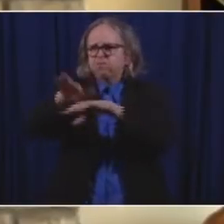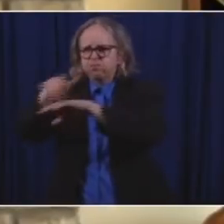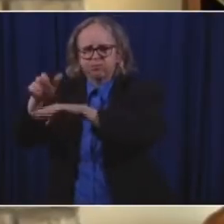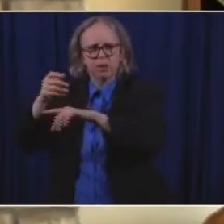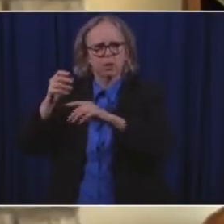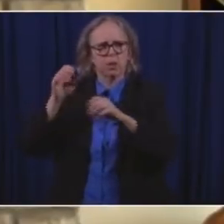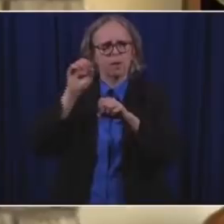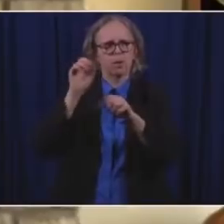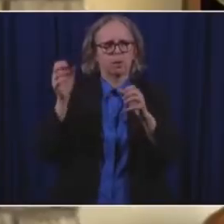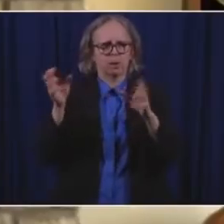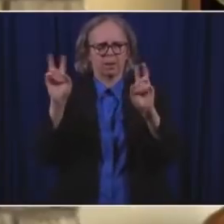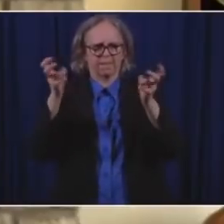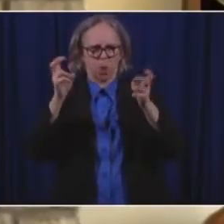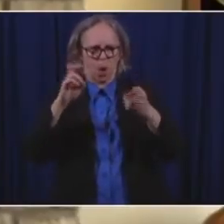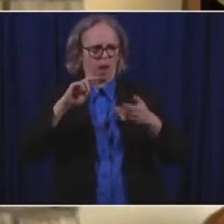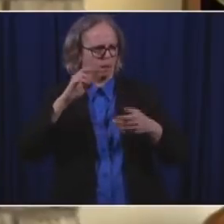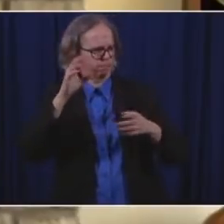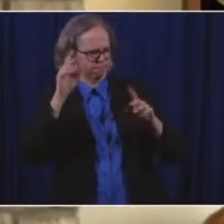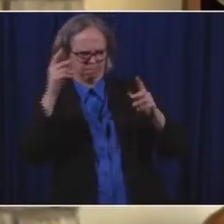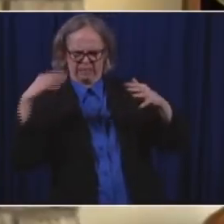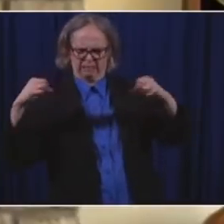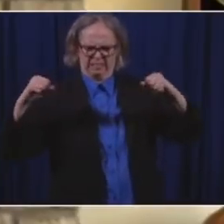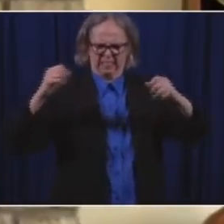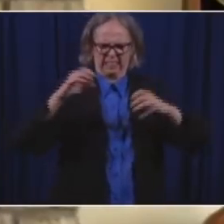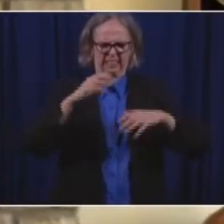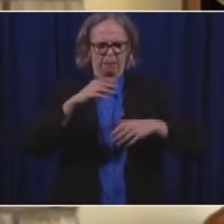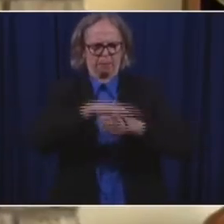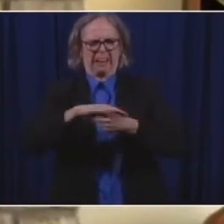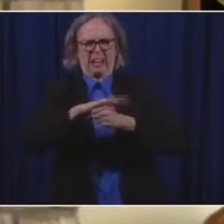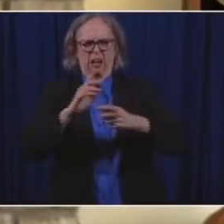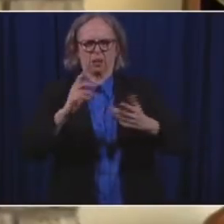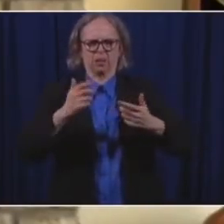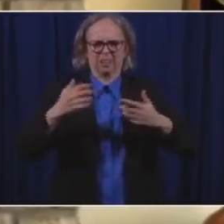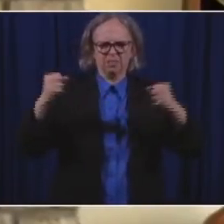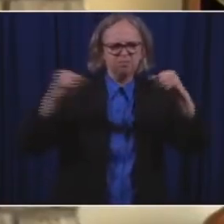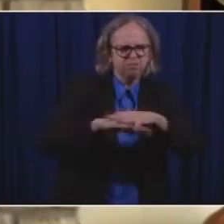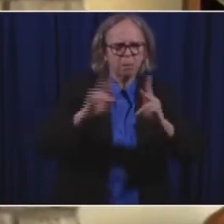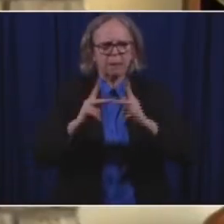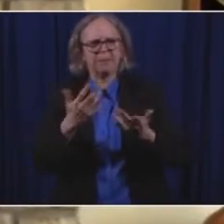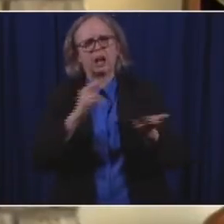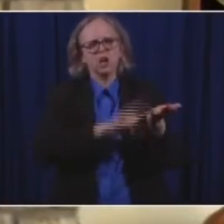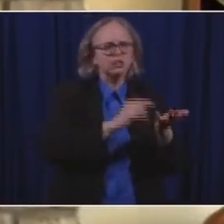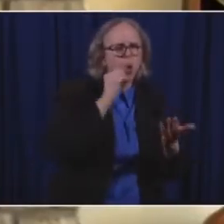settings, basically in that first phase of the nursing homes.